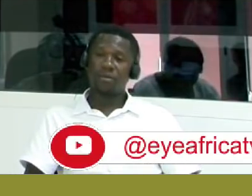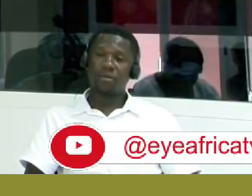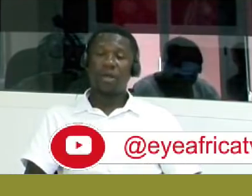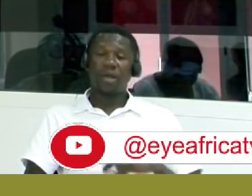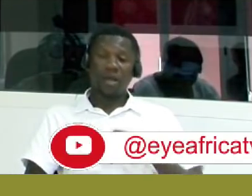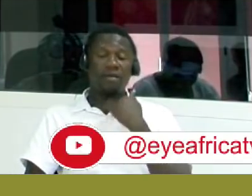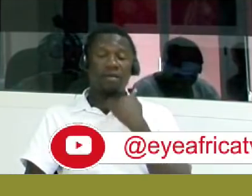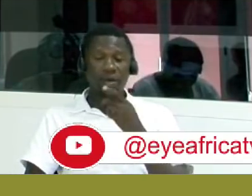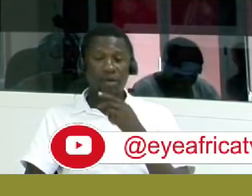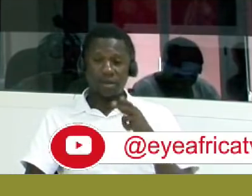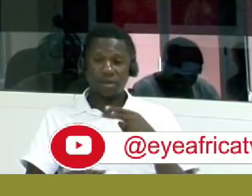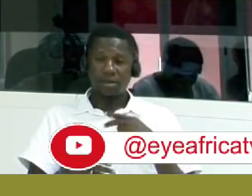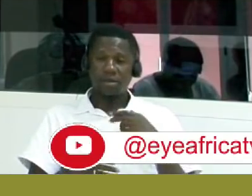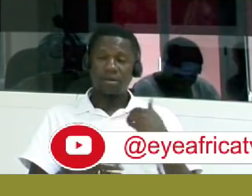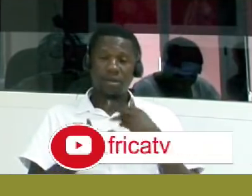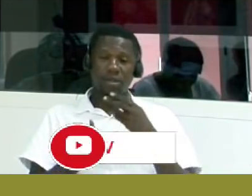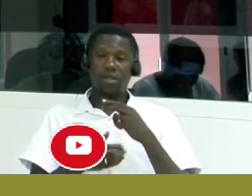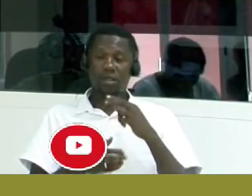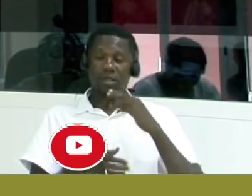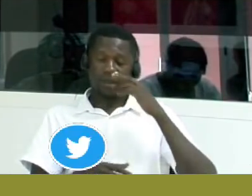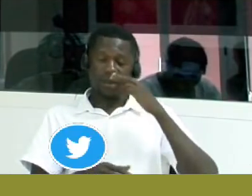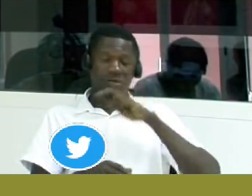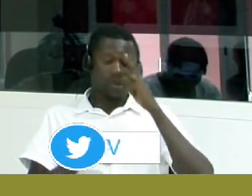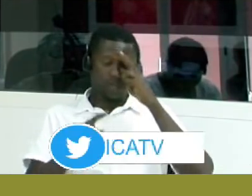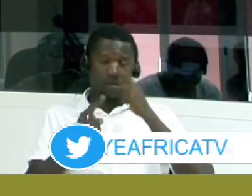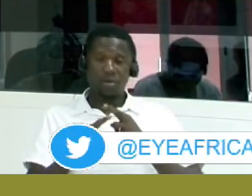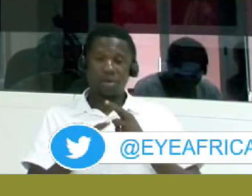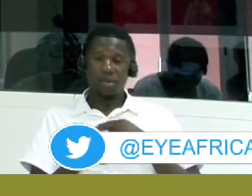here and disrespect to this commission and lie.